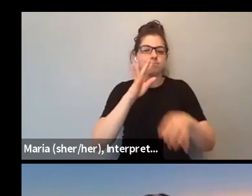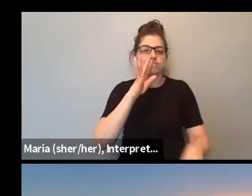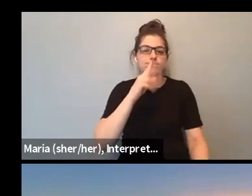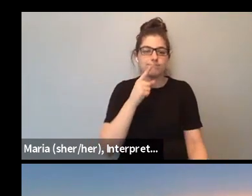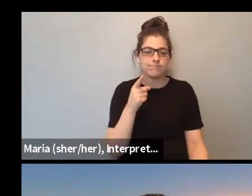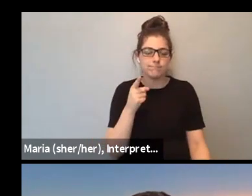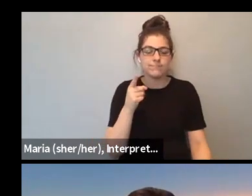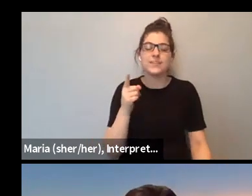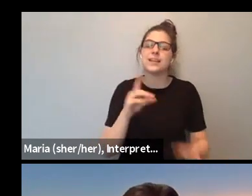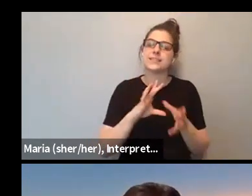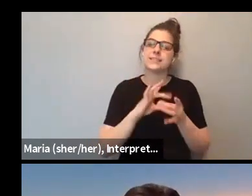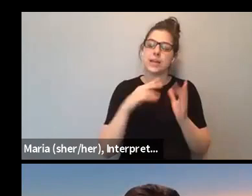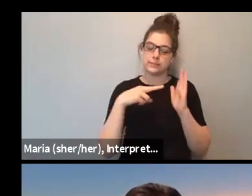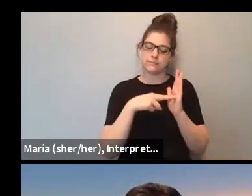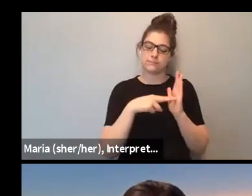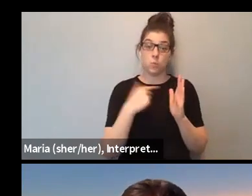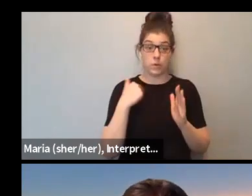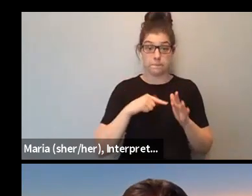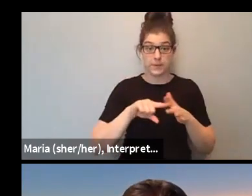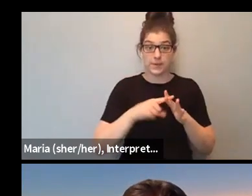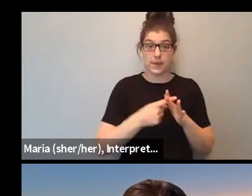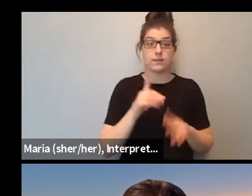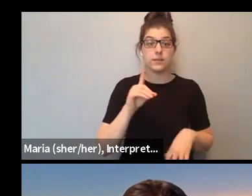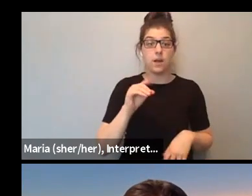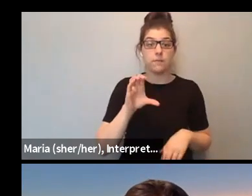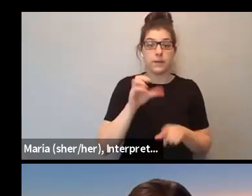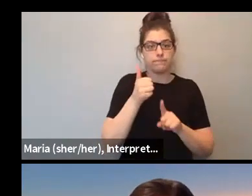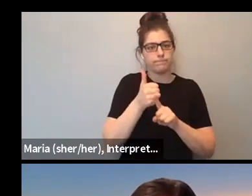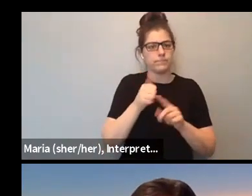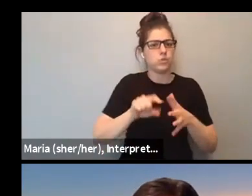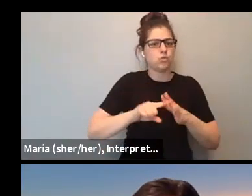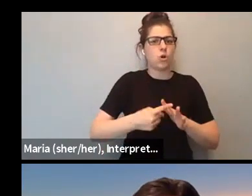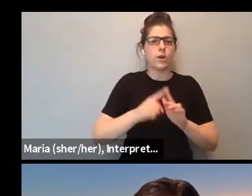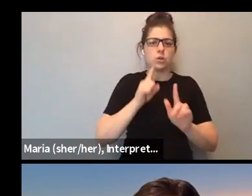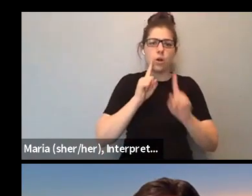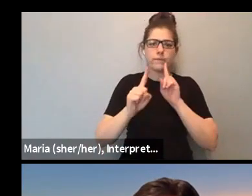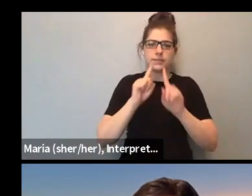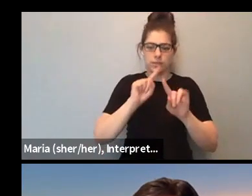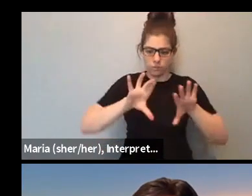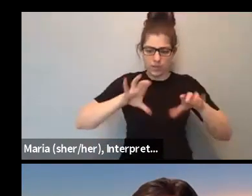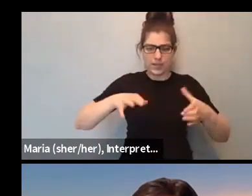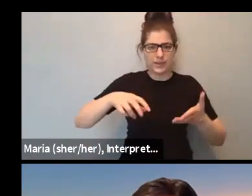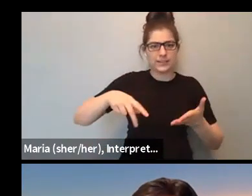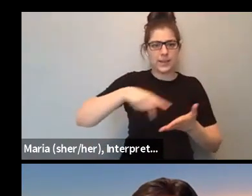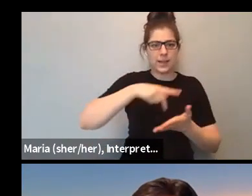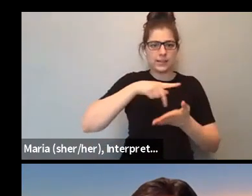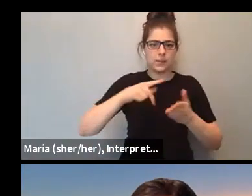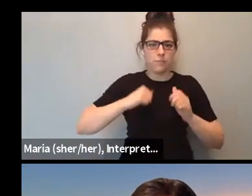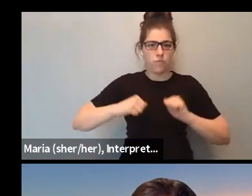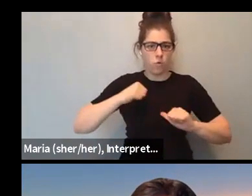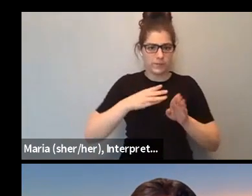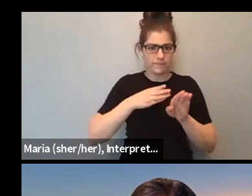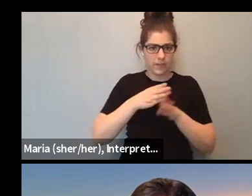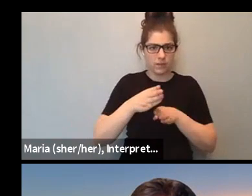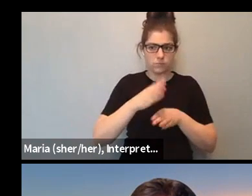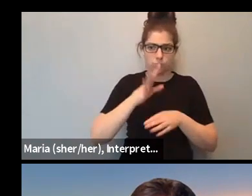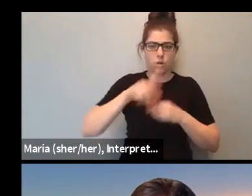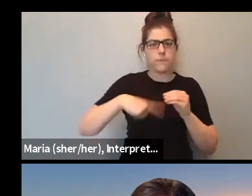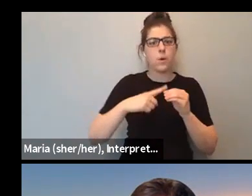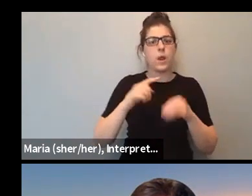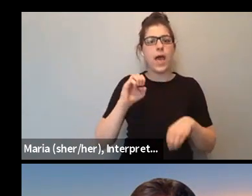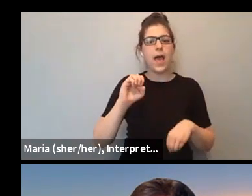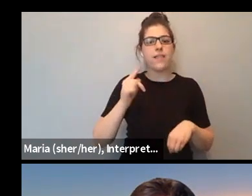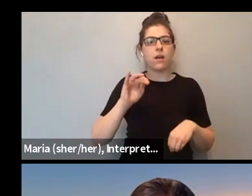It says, while we began this document as a conversation within the dance and performance field to address ethical cancellations,